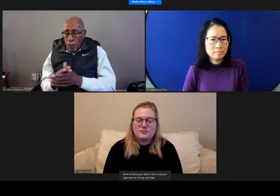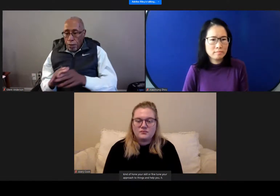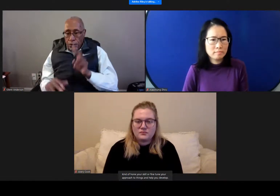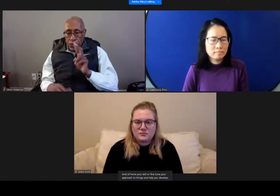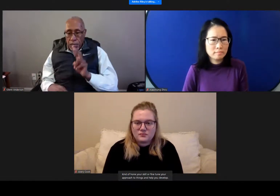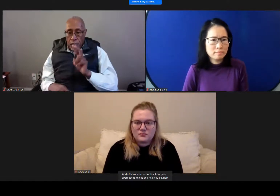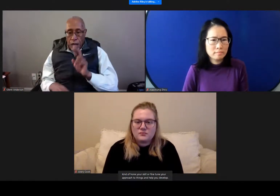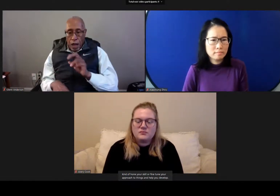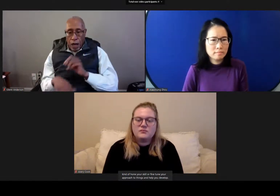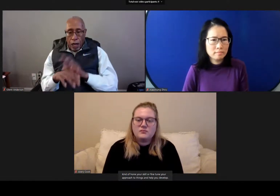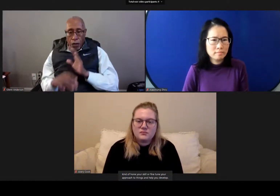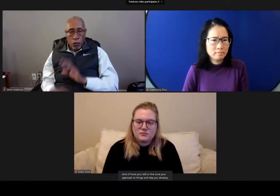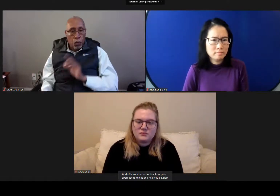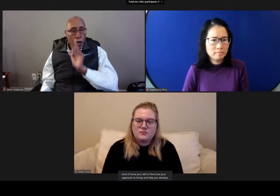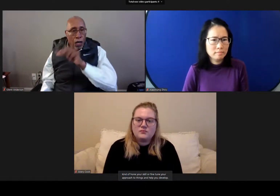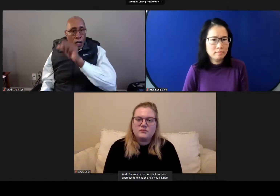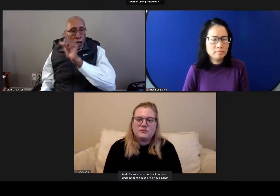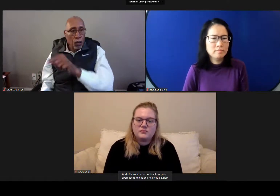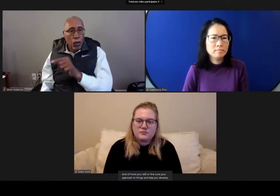develop.